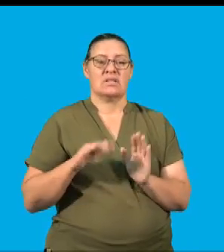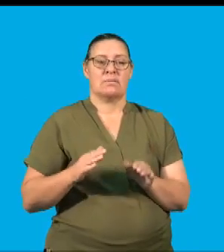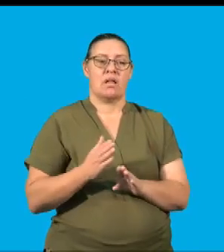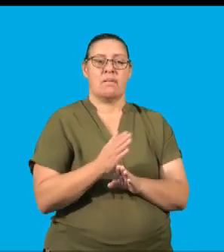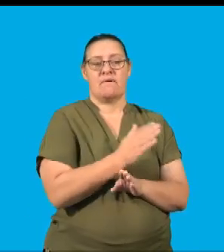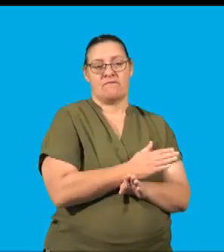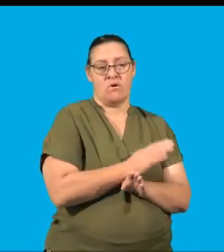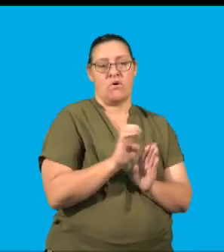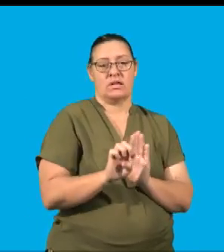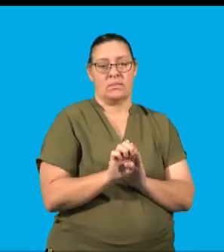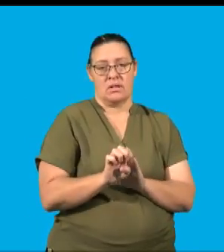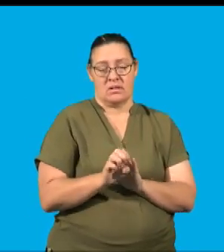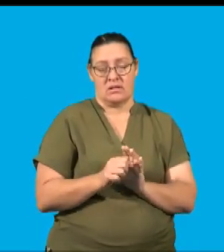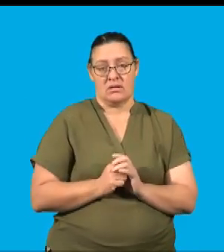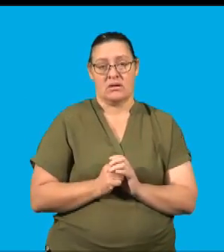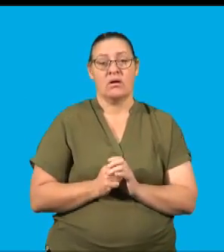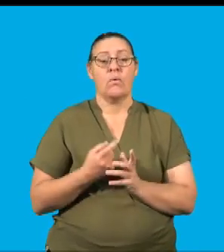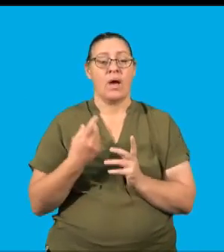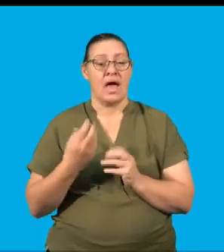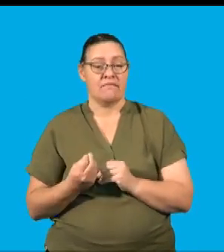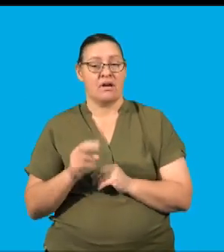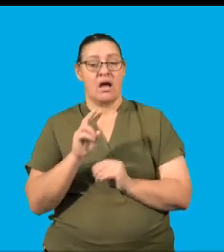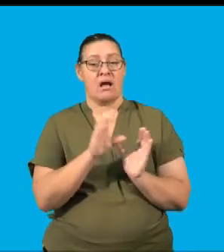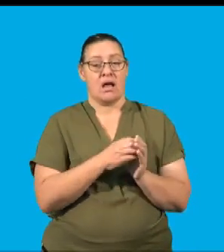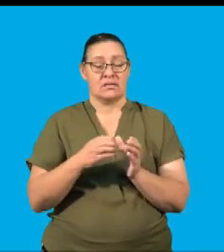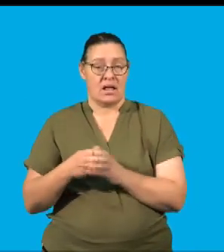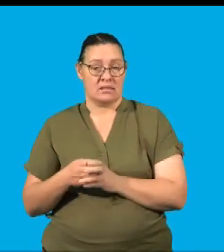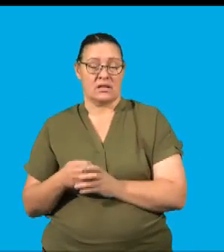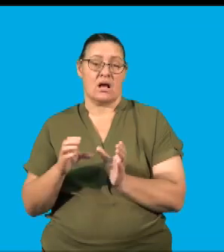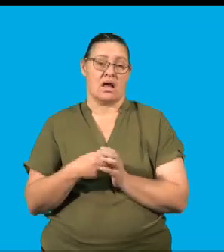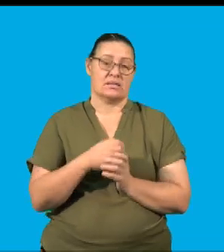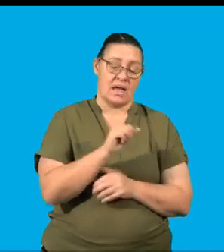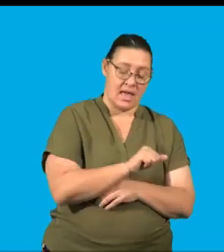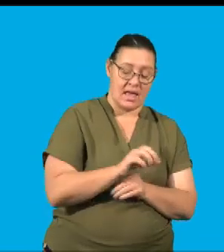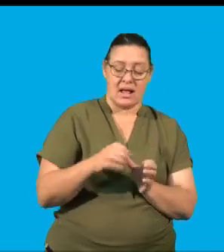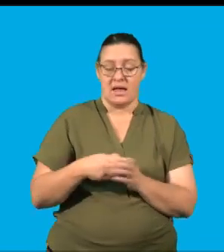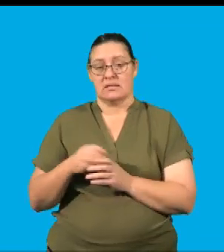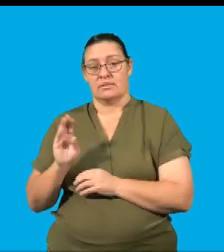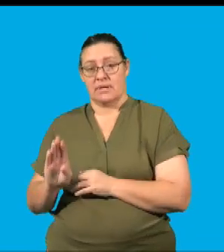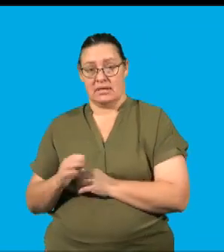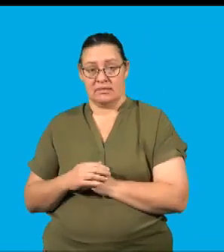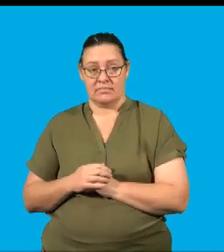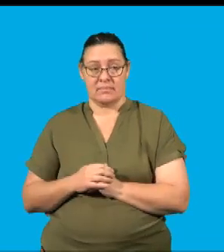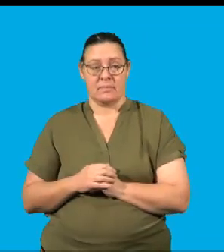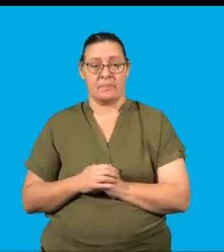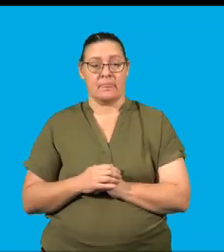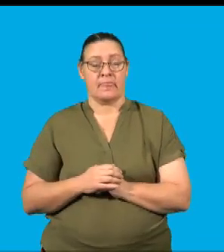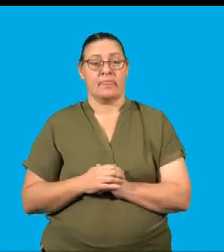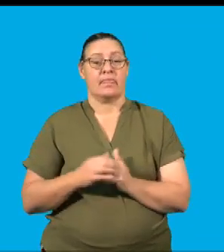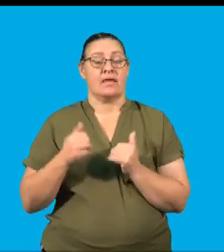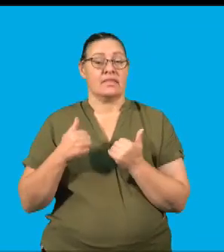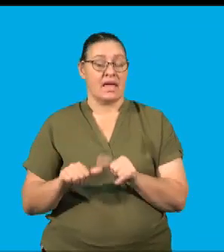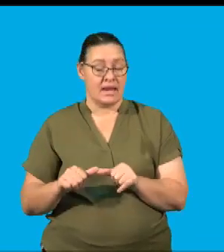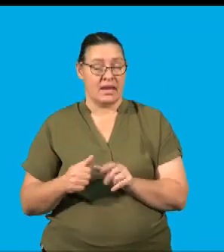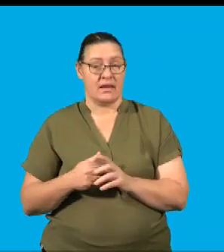similar to the previous example, whereby we've got the two classes. There's class A and there is also class B. And